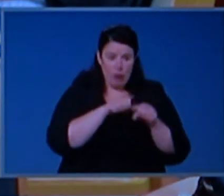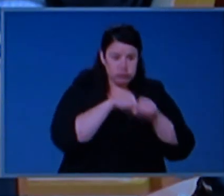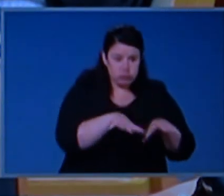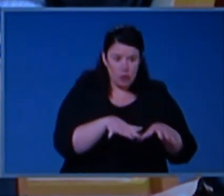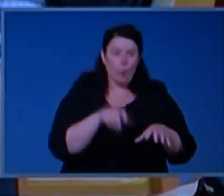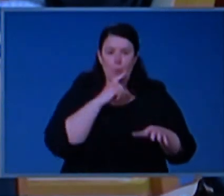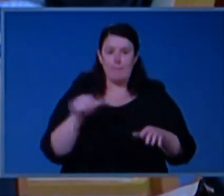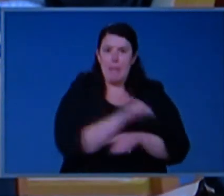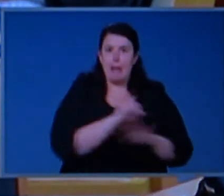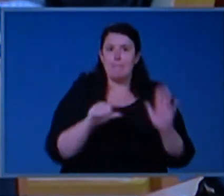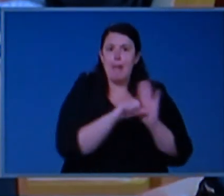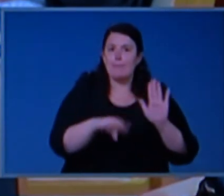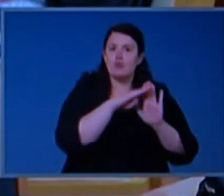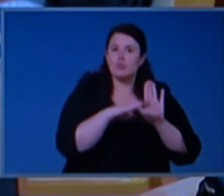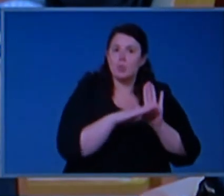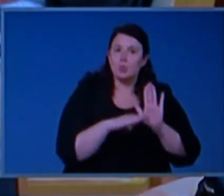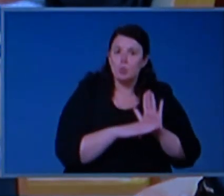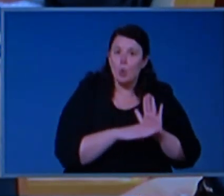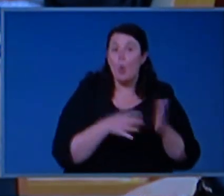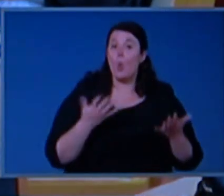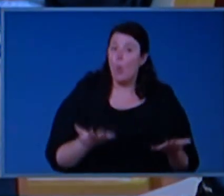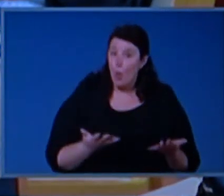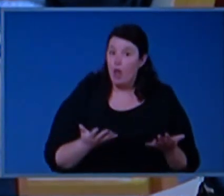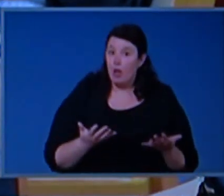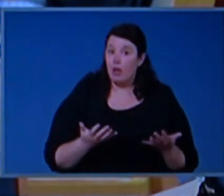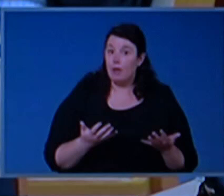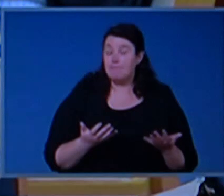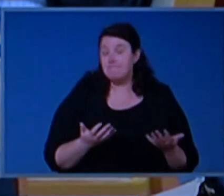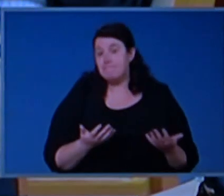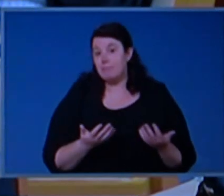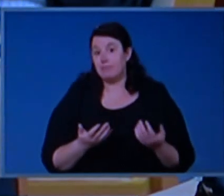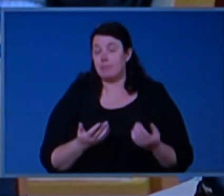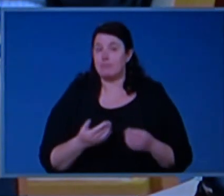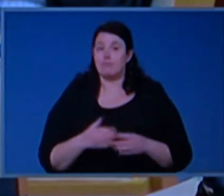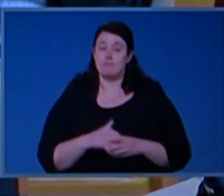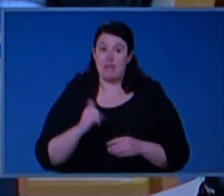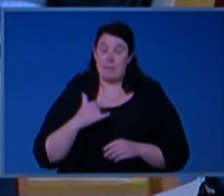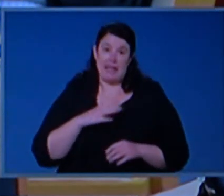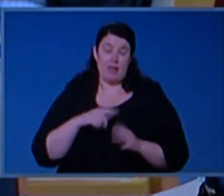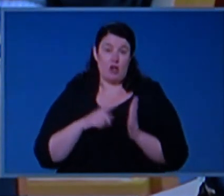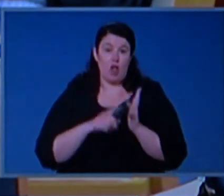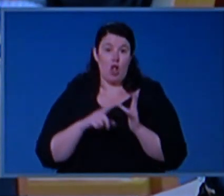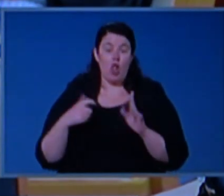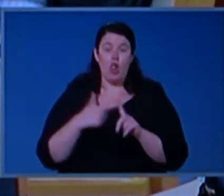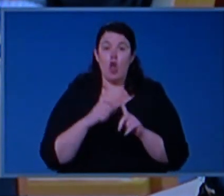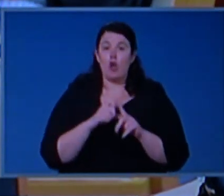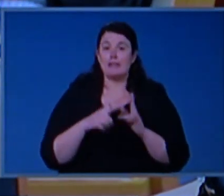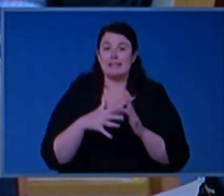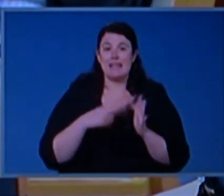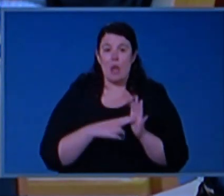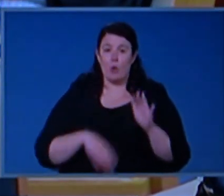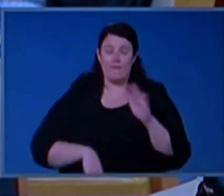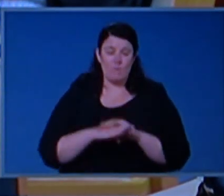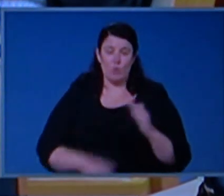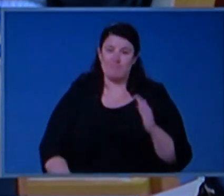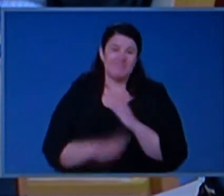to what we have now, or would we have to go harder even in terms of locking down things and stuff like that to